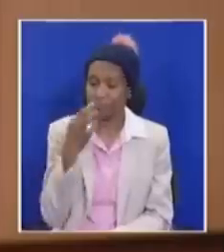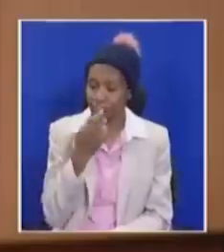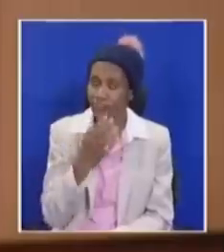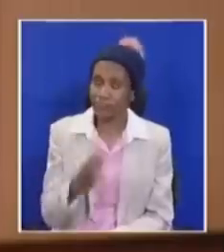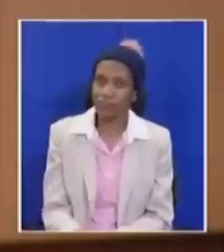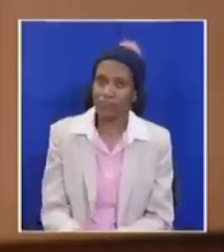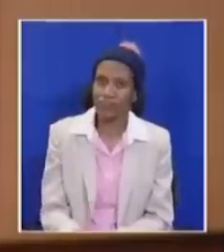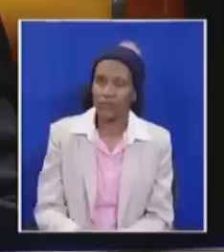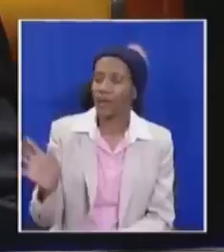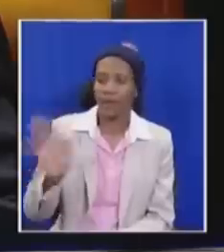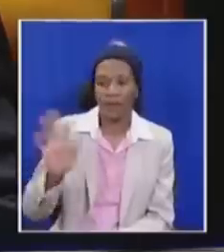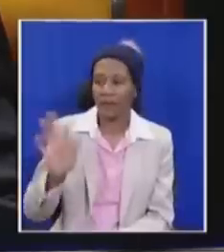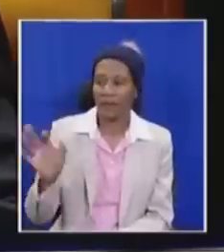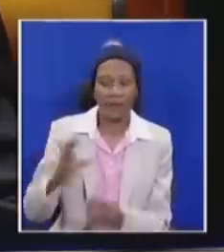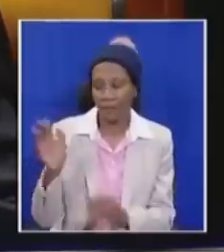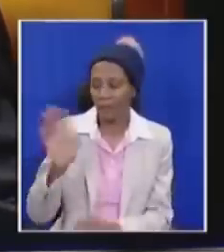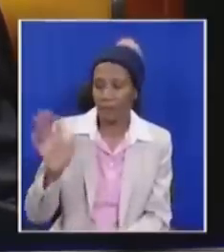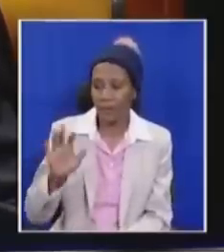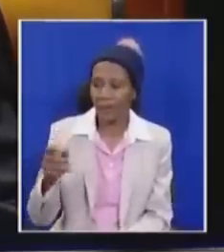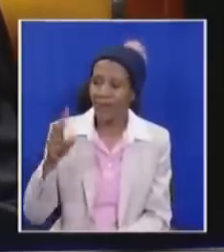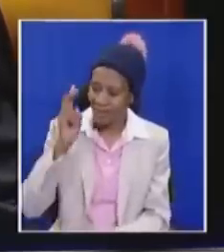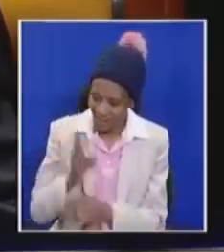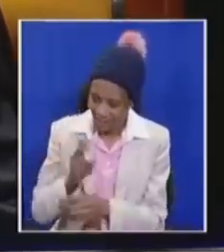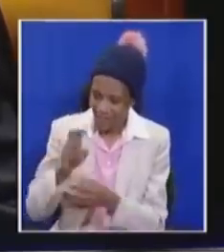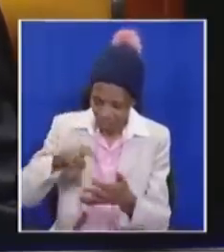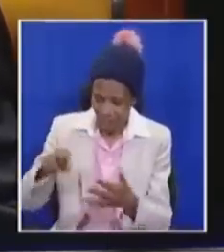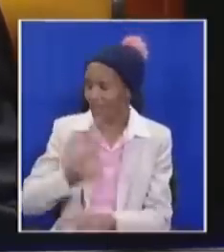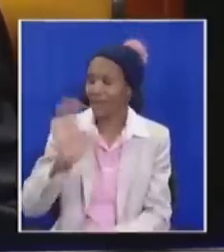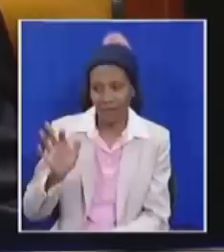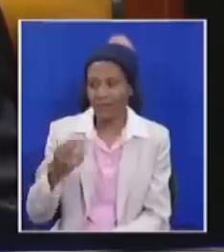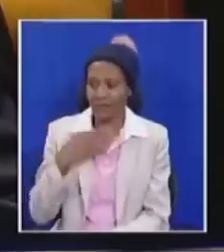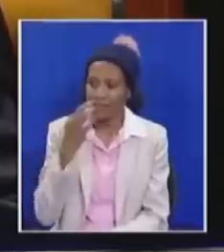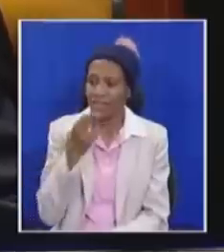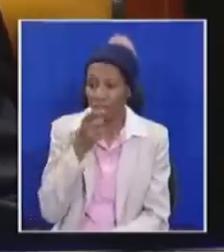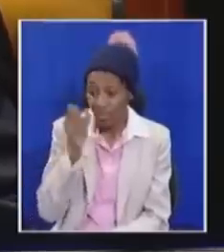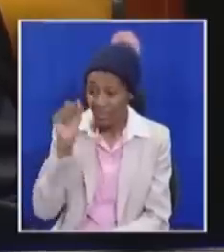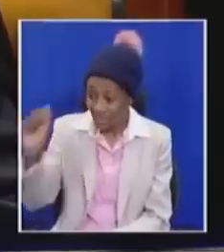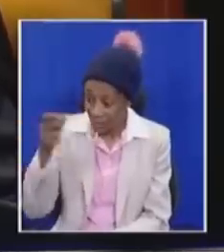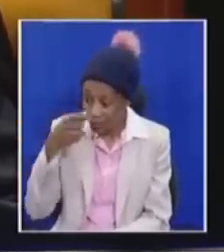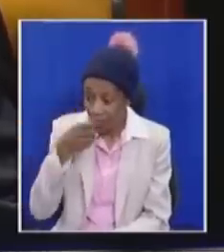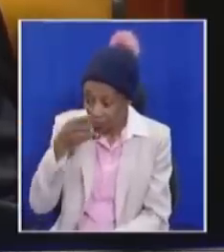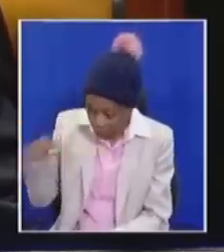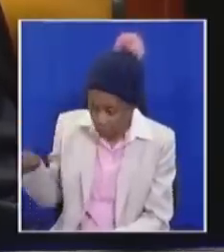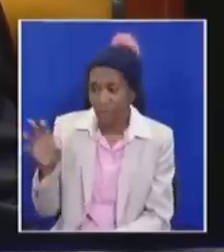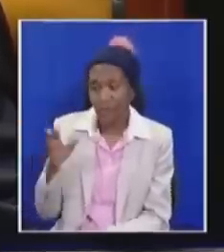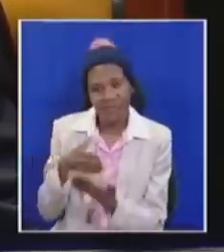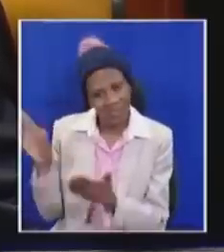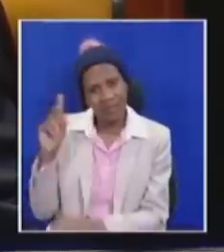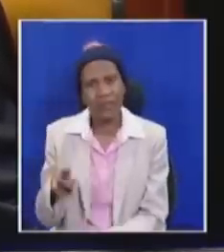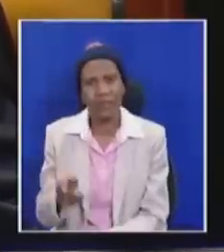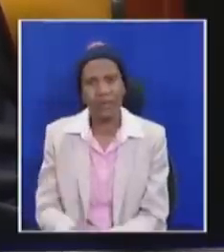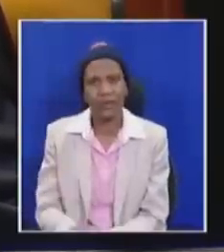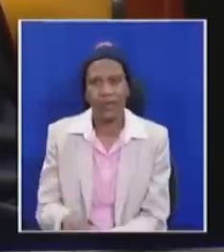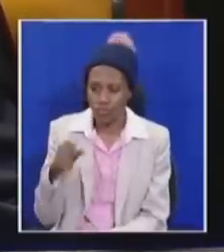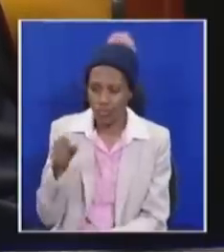No. Honorable member, I didn't ask you to repeat yourself. I asked you to withdraw your remarks that have correctly